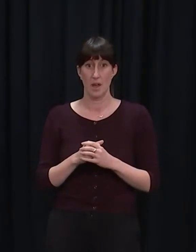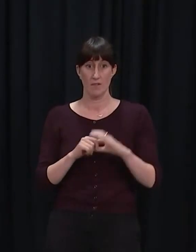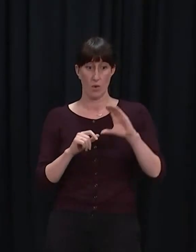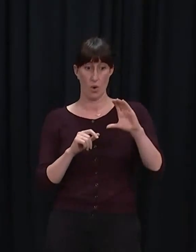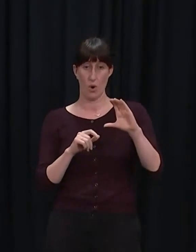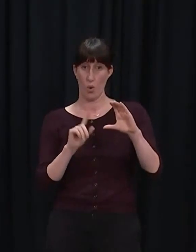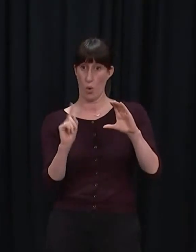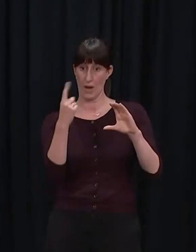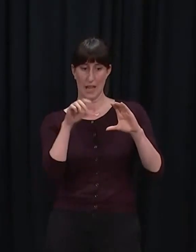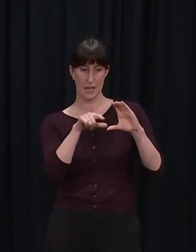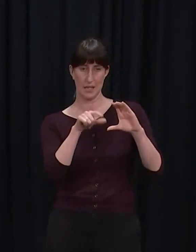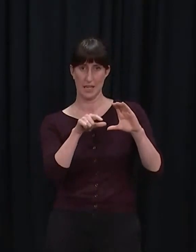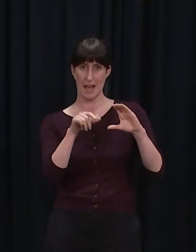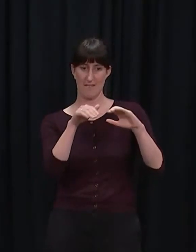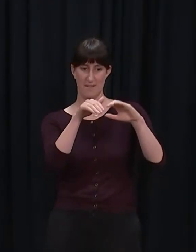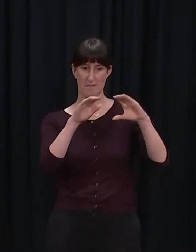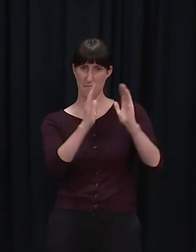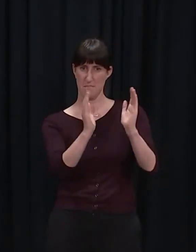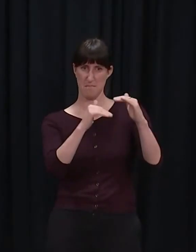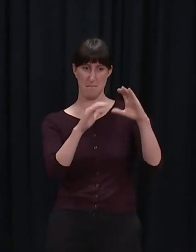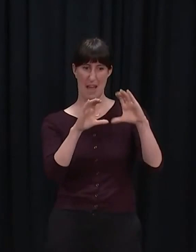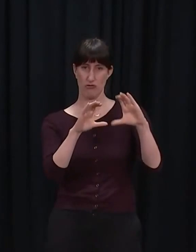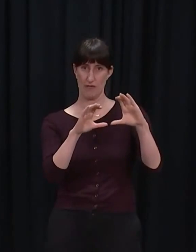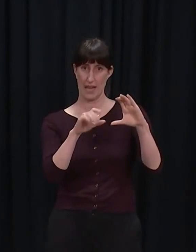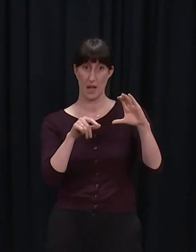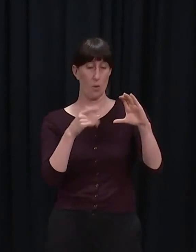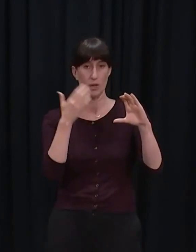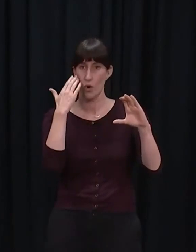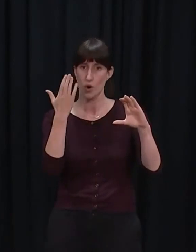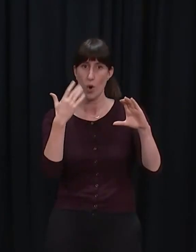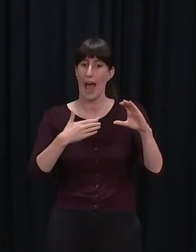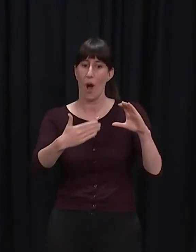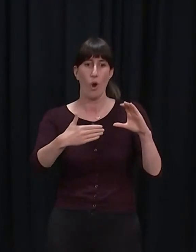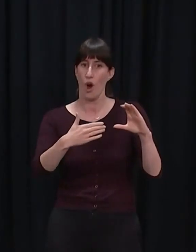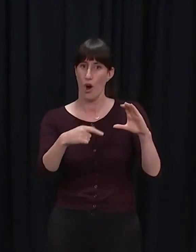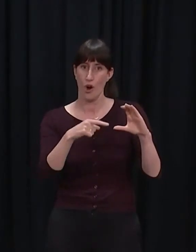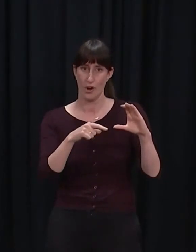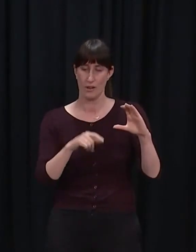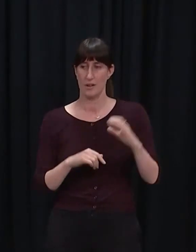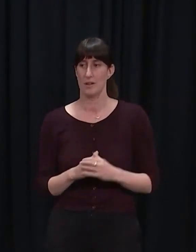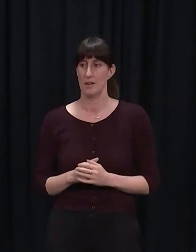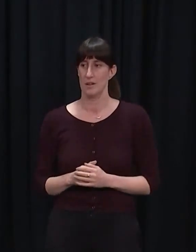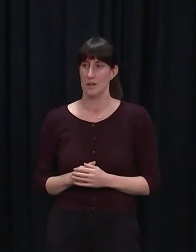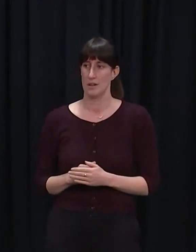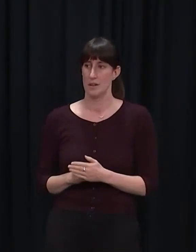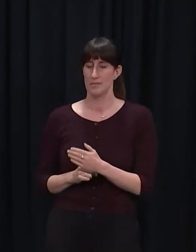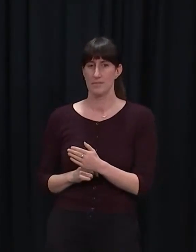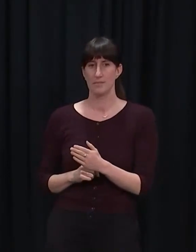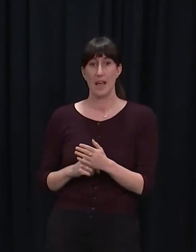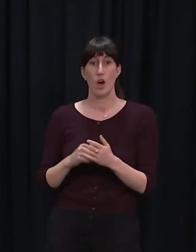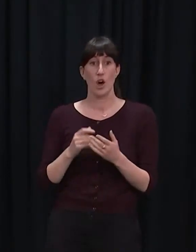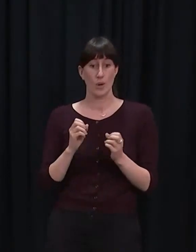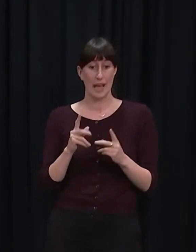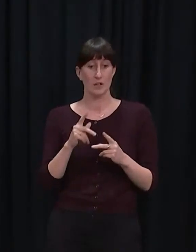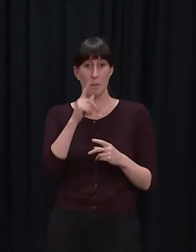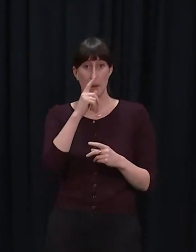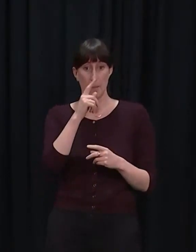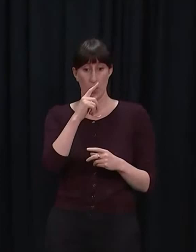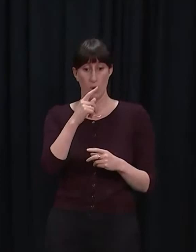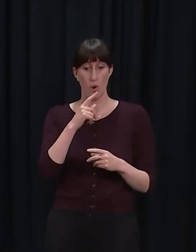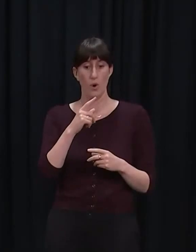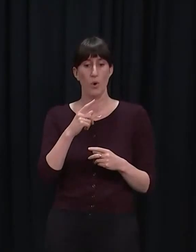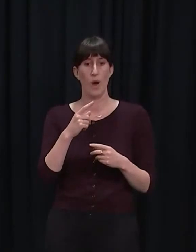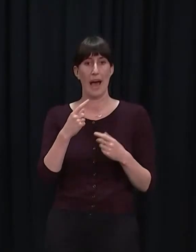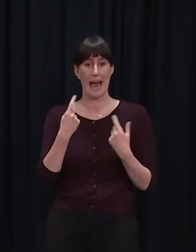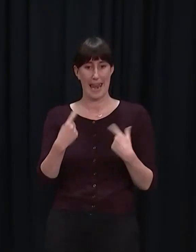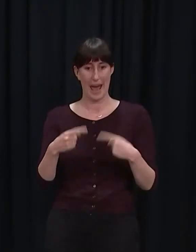is going to be in place for either. Is that you have an exemptions, people who can cross the border, you have the paperwork, you know